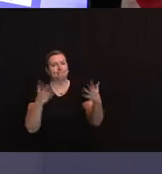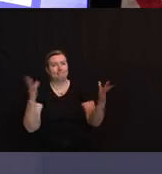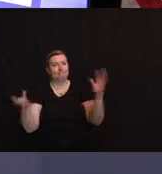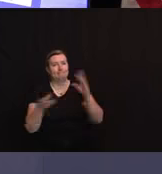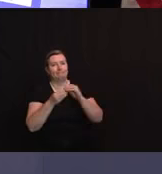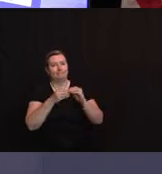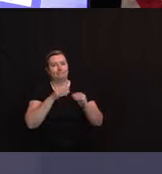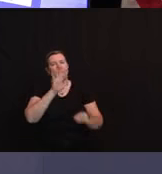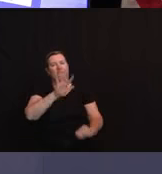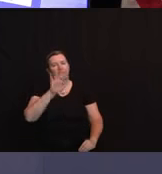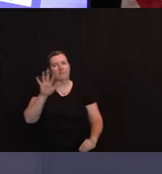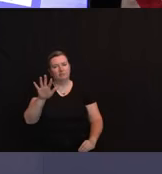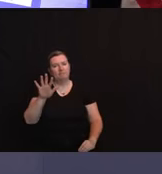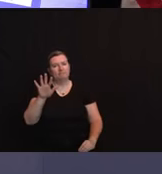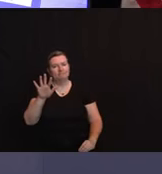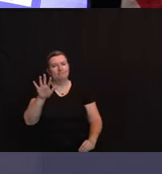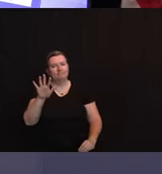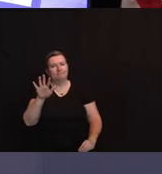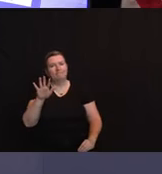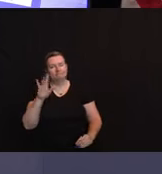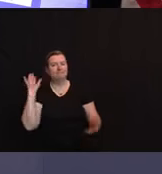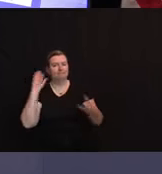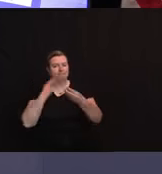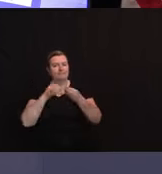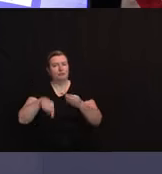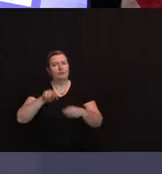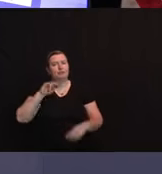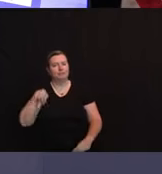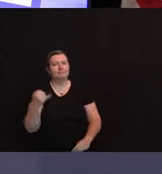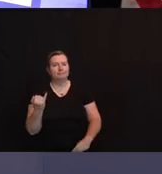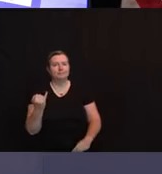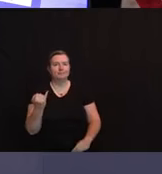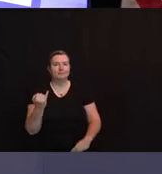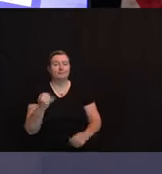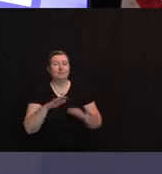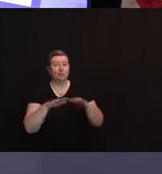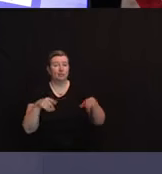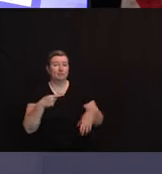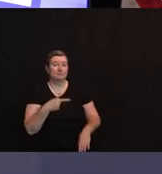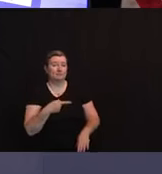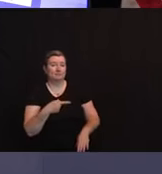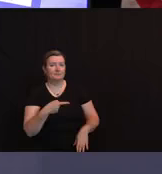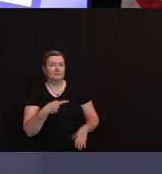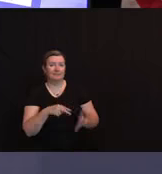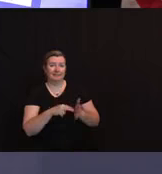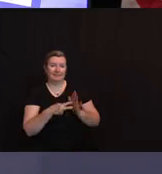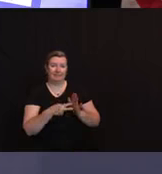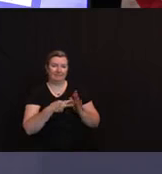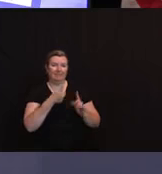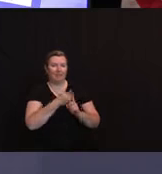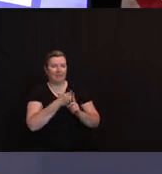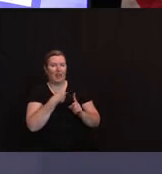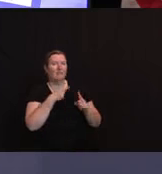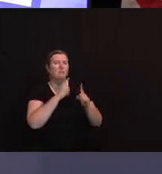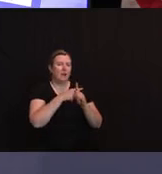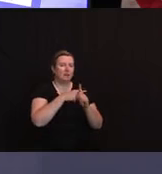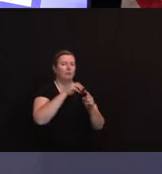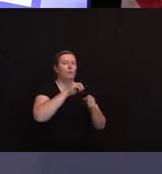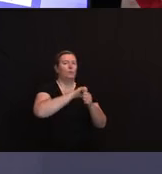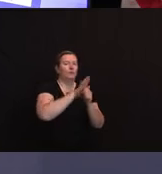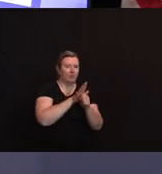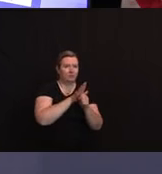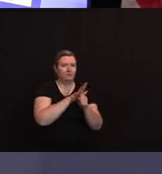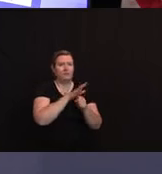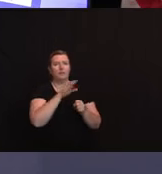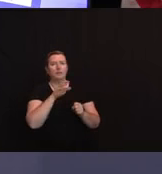55 cases in the state. The children affected have either tested positive for COVID-19 or had antibody tests